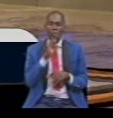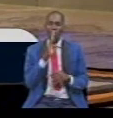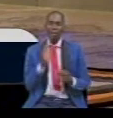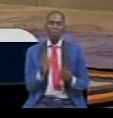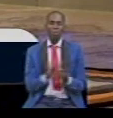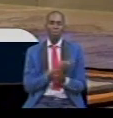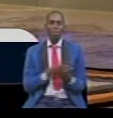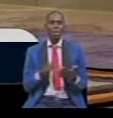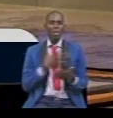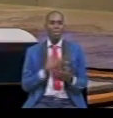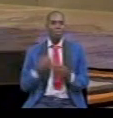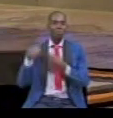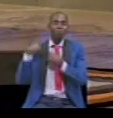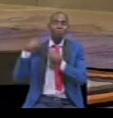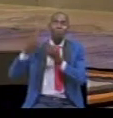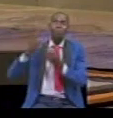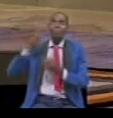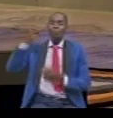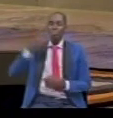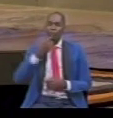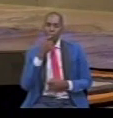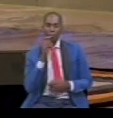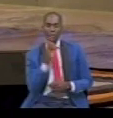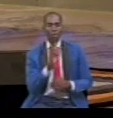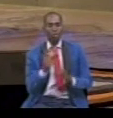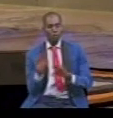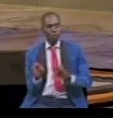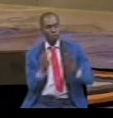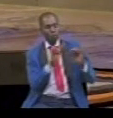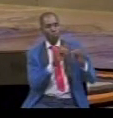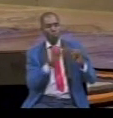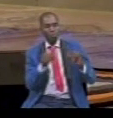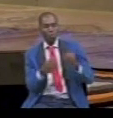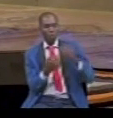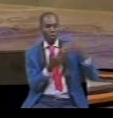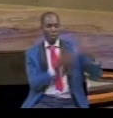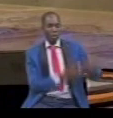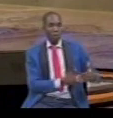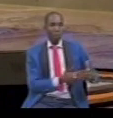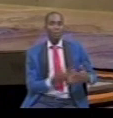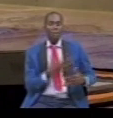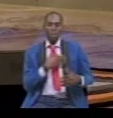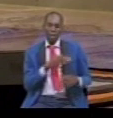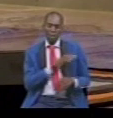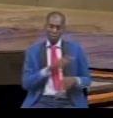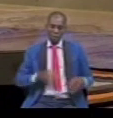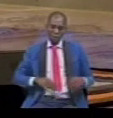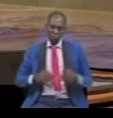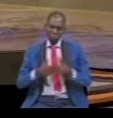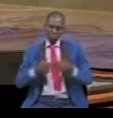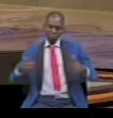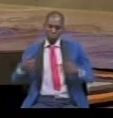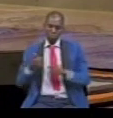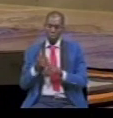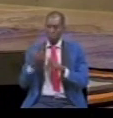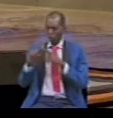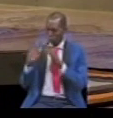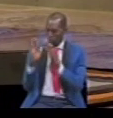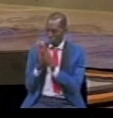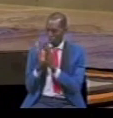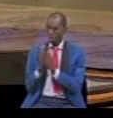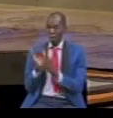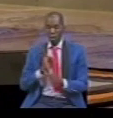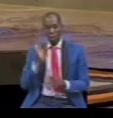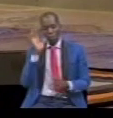And since he said, go to the other side, he went apart to go and pray, I'll meet you on the other